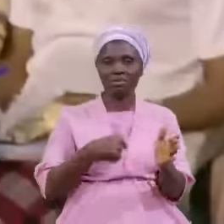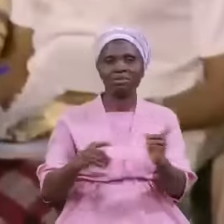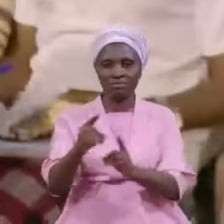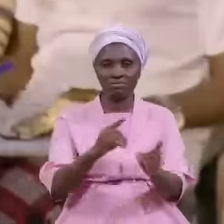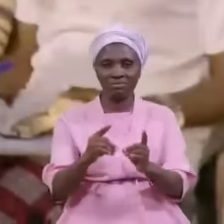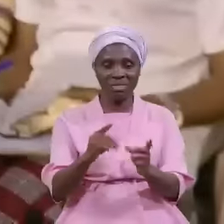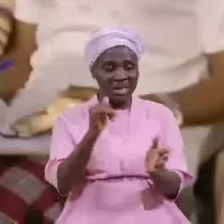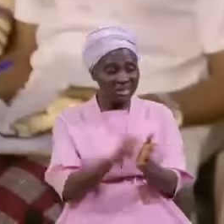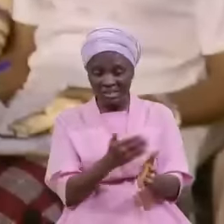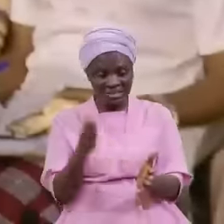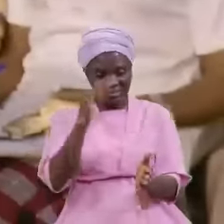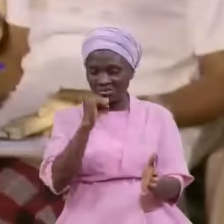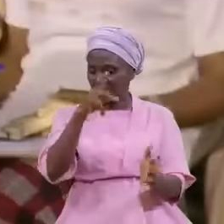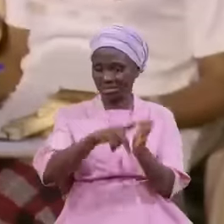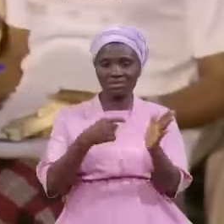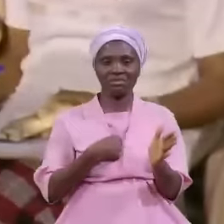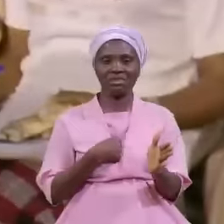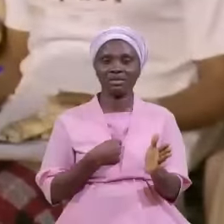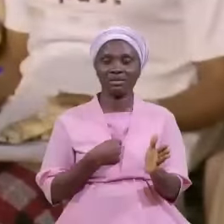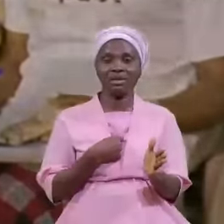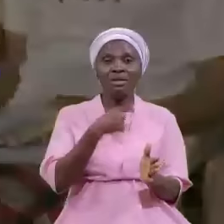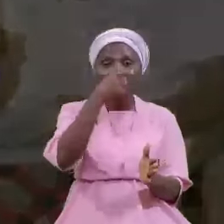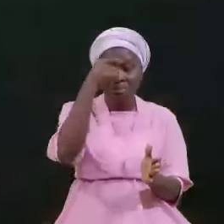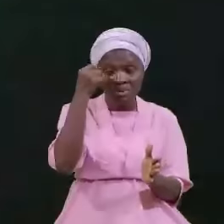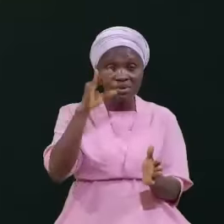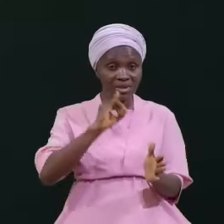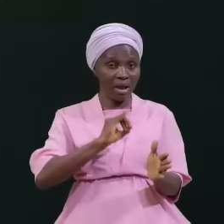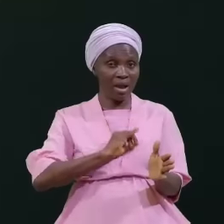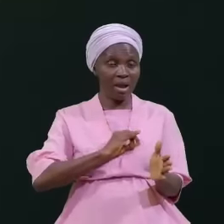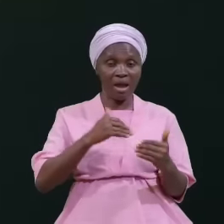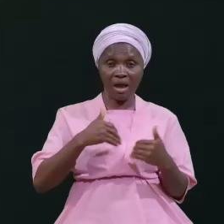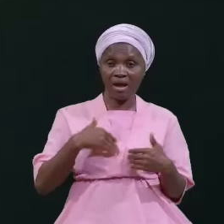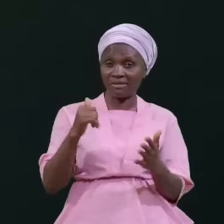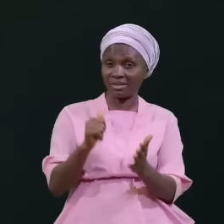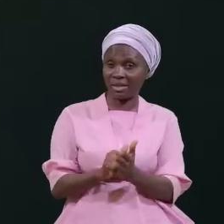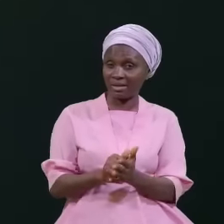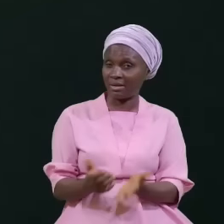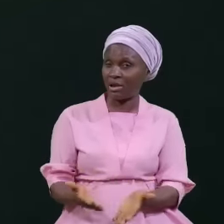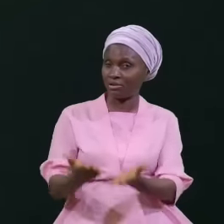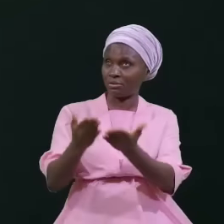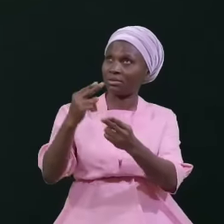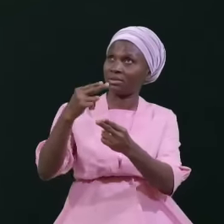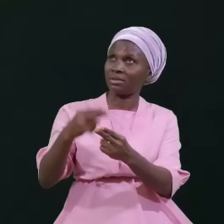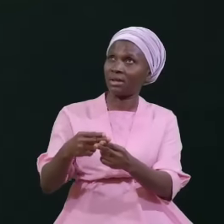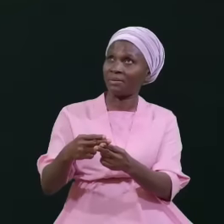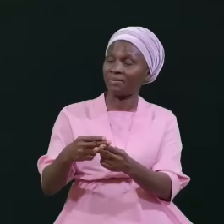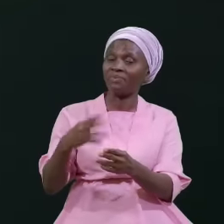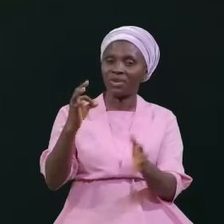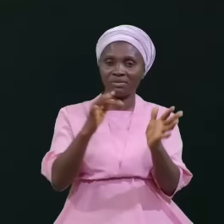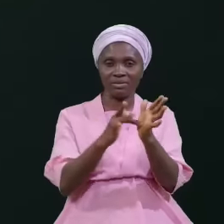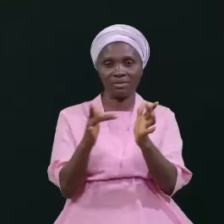me, because I have that exalted name of Jesus.